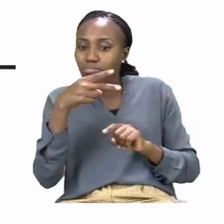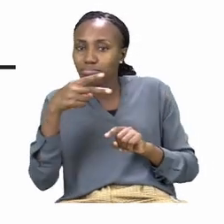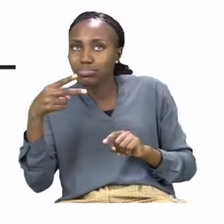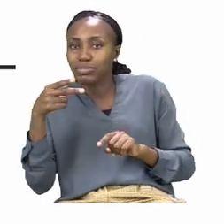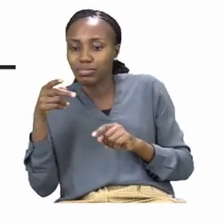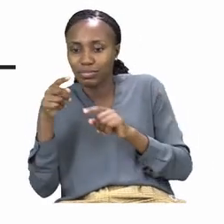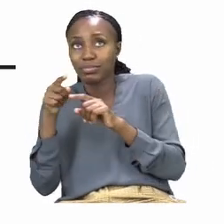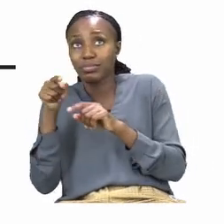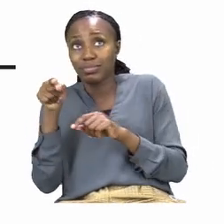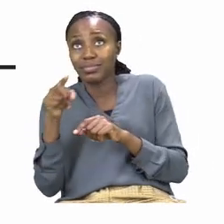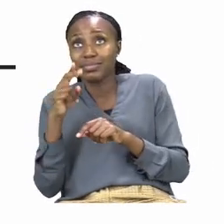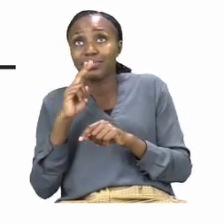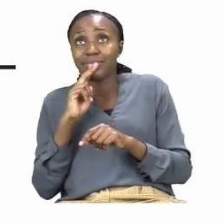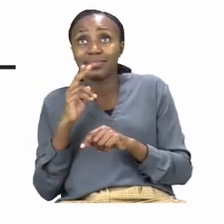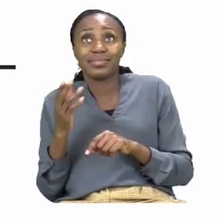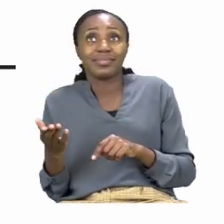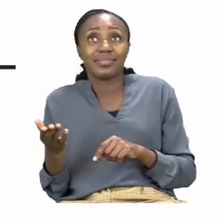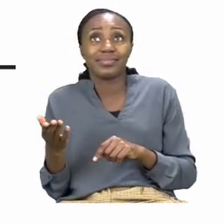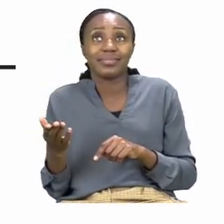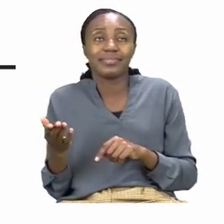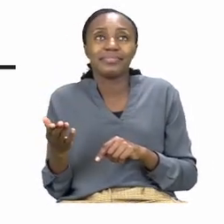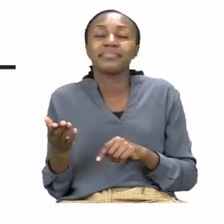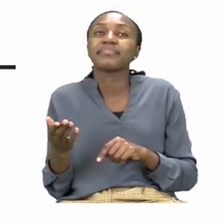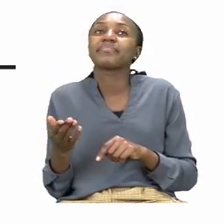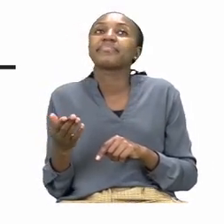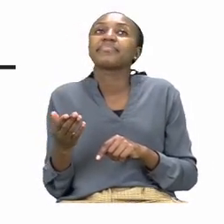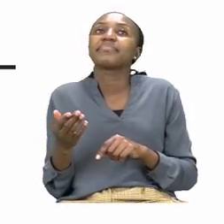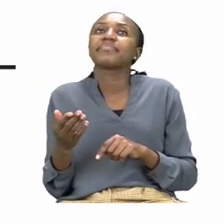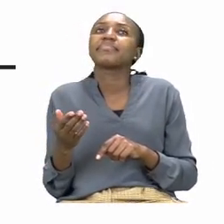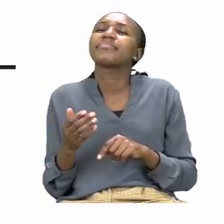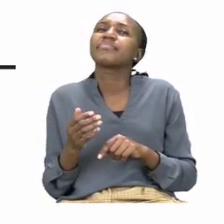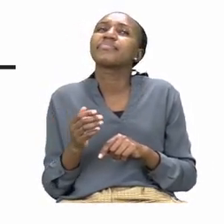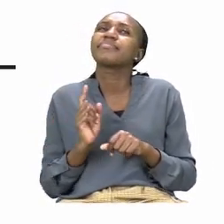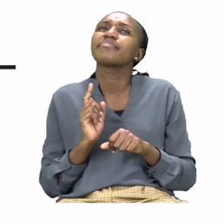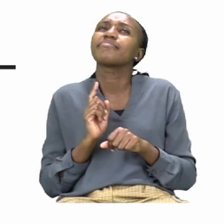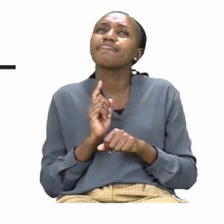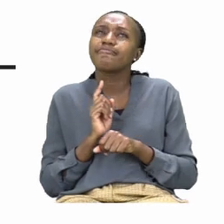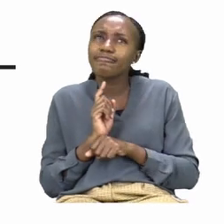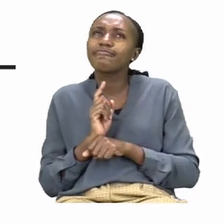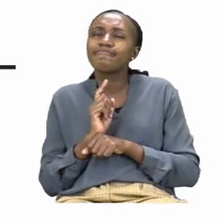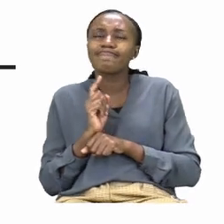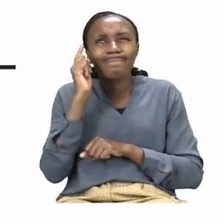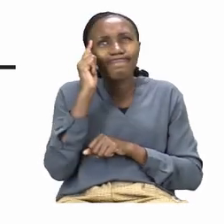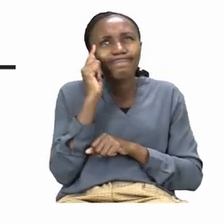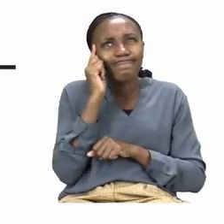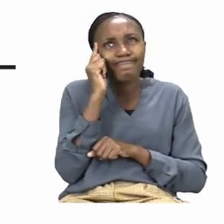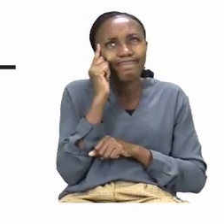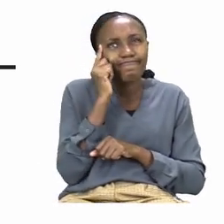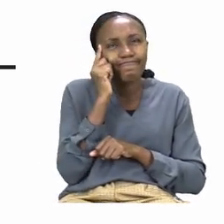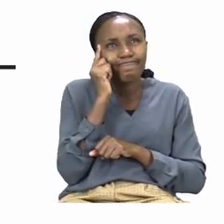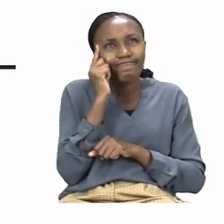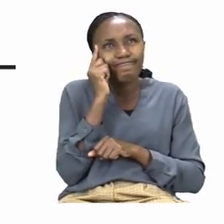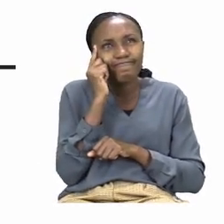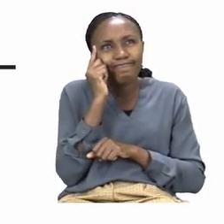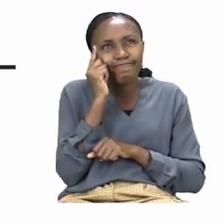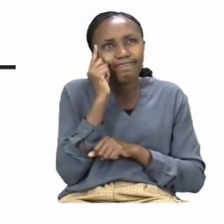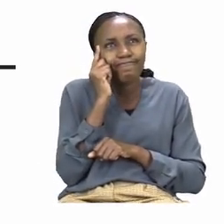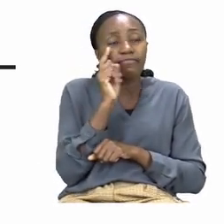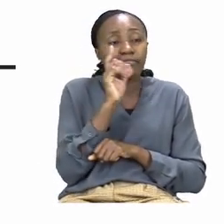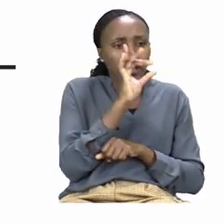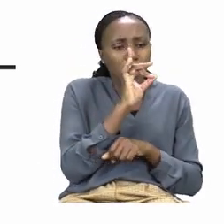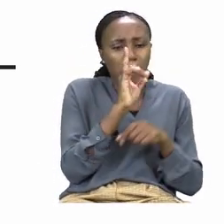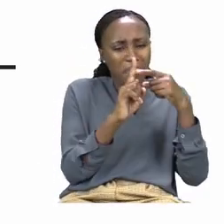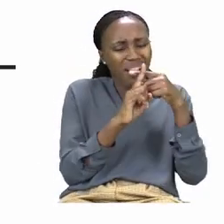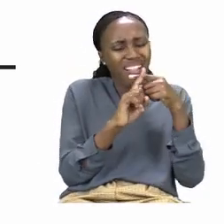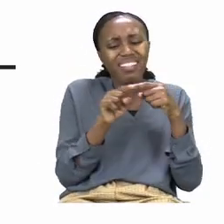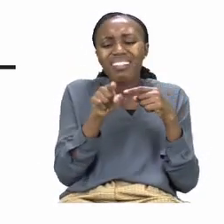you have your answer. So we have to go ahead and figure out how much we have to add